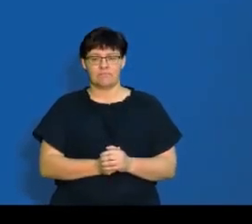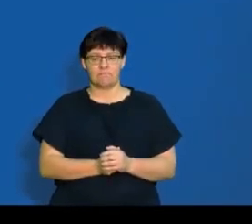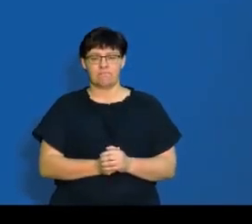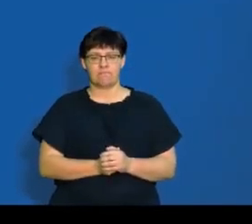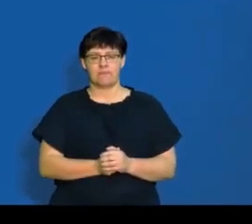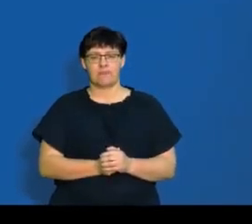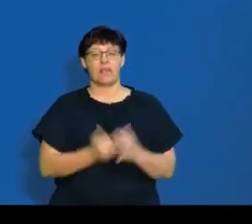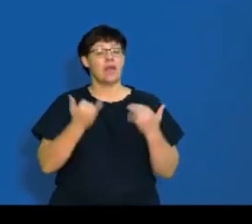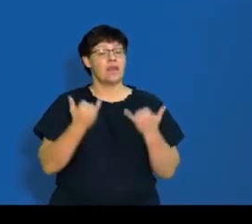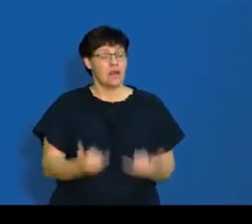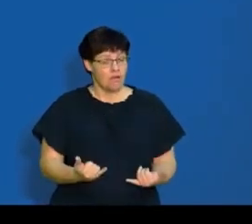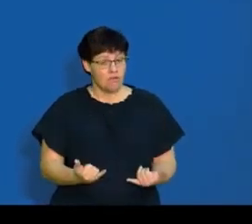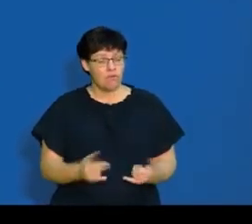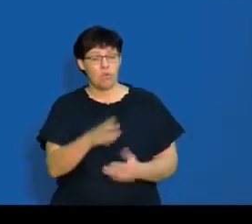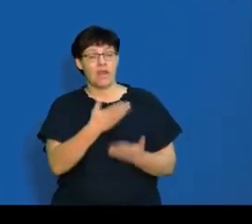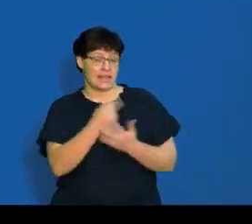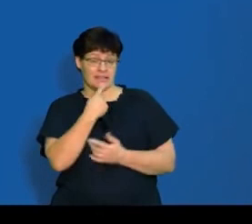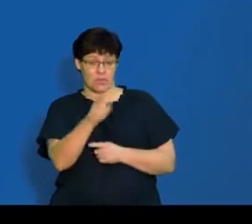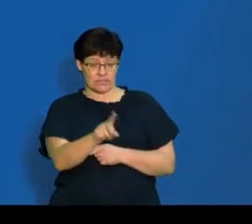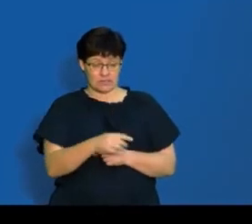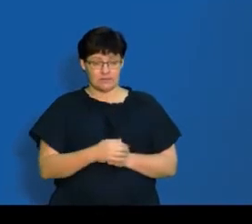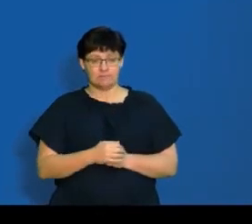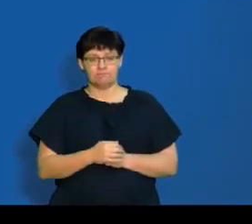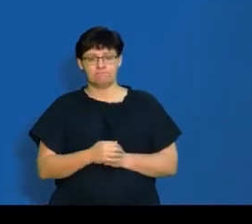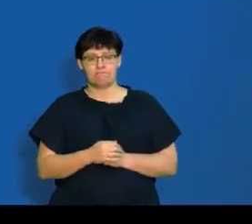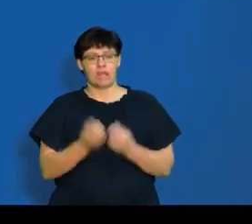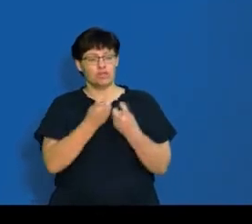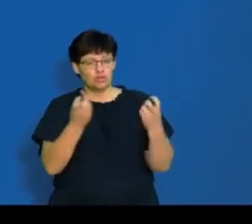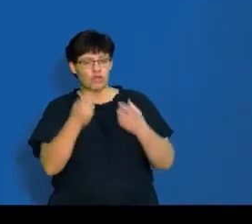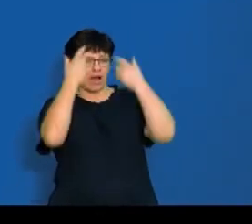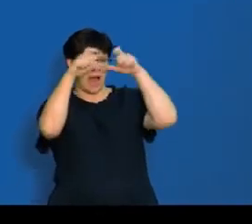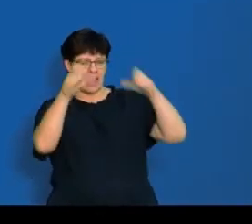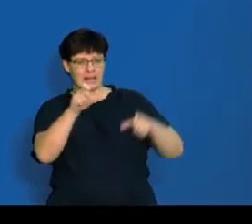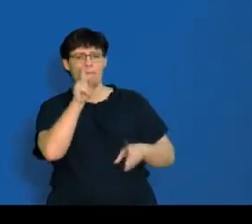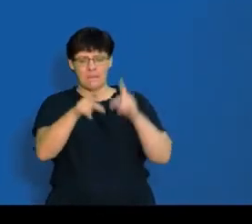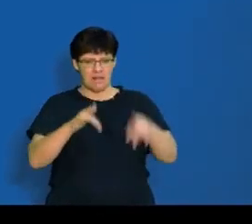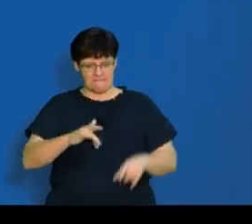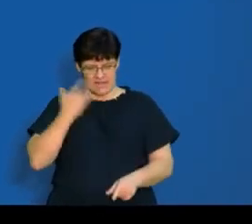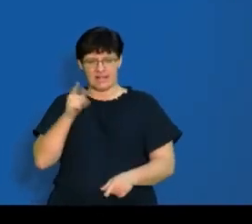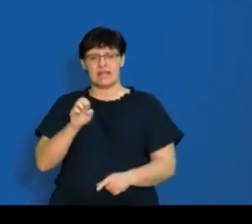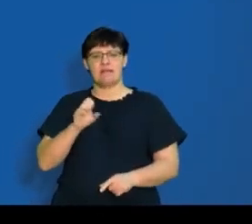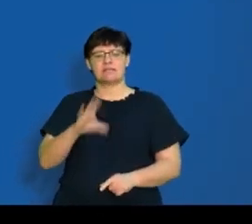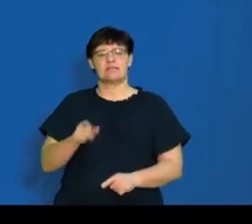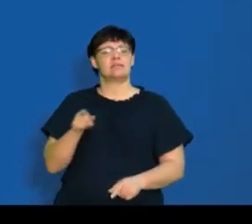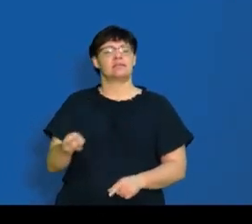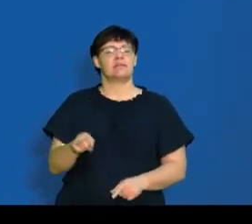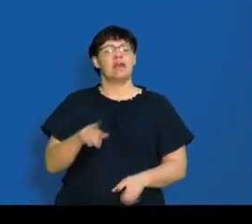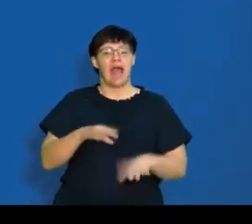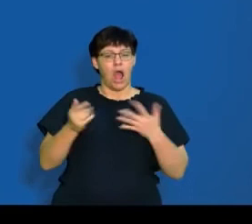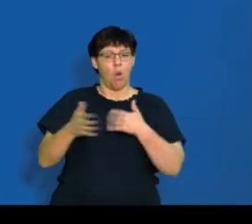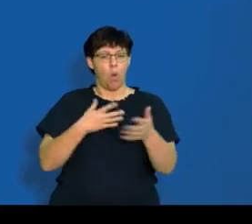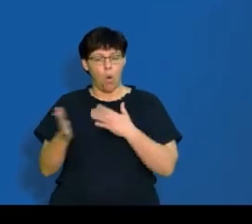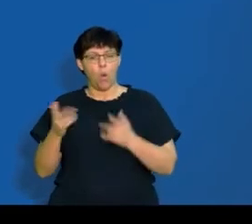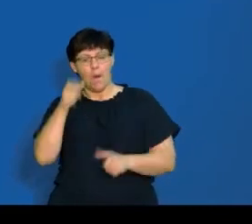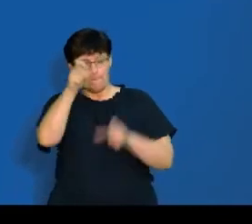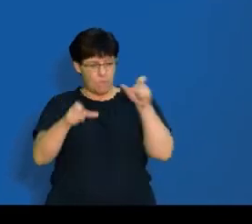Okay, you can also say that the source highlights how people felt about the TRC and how it dealt with the